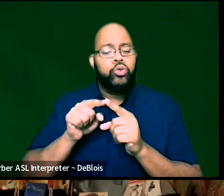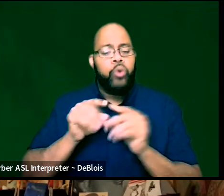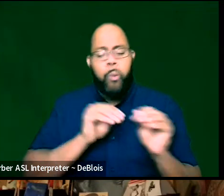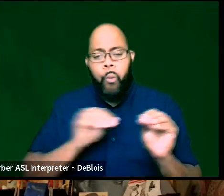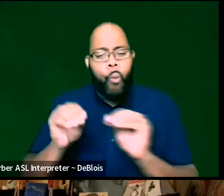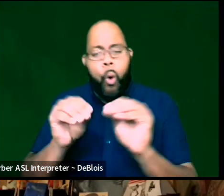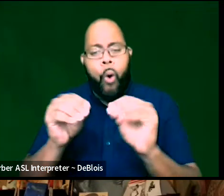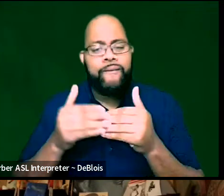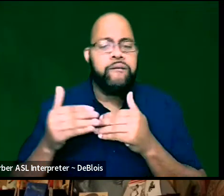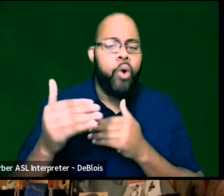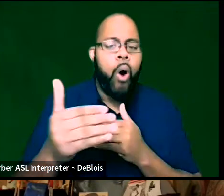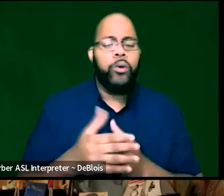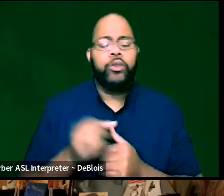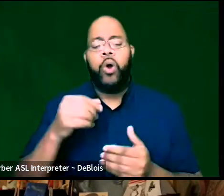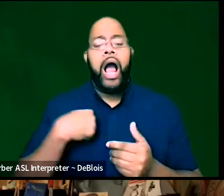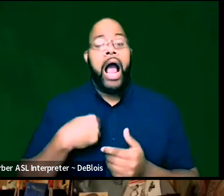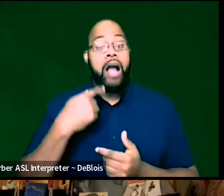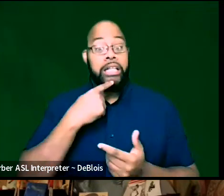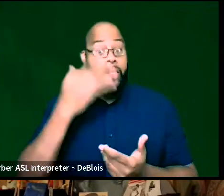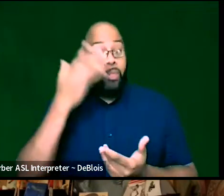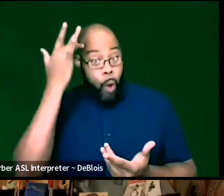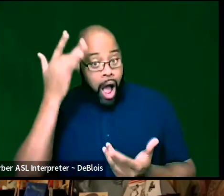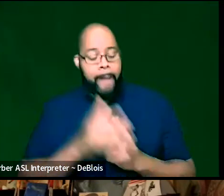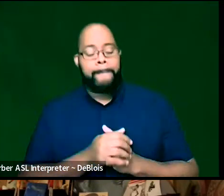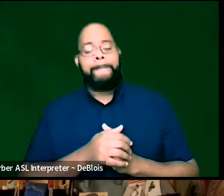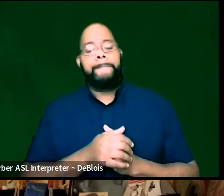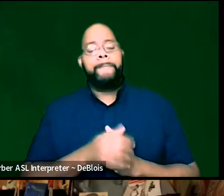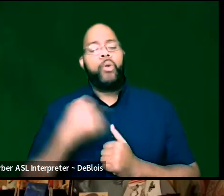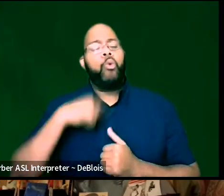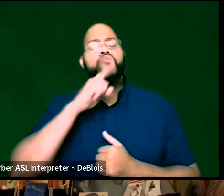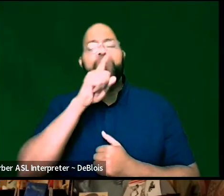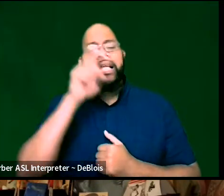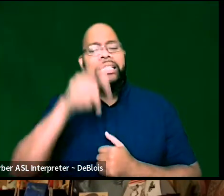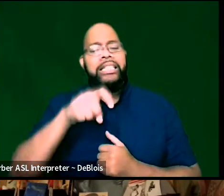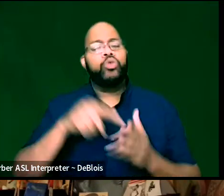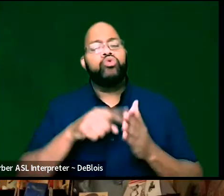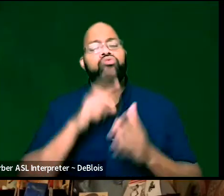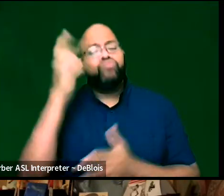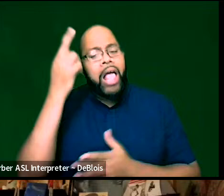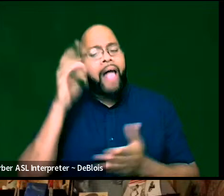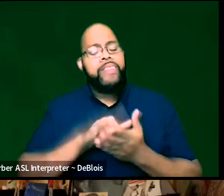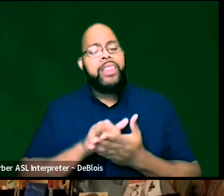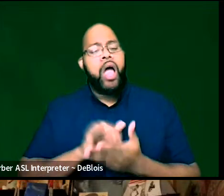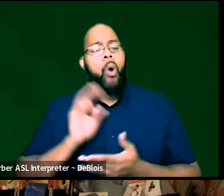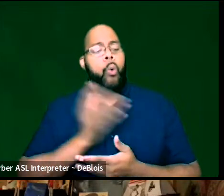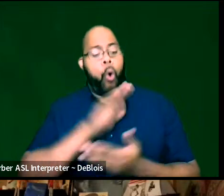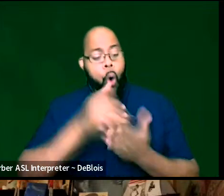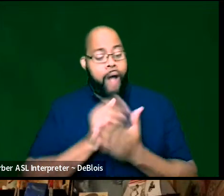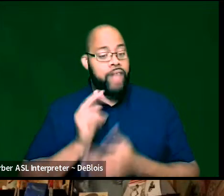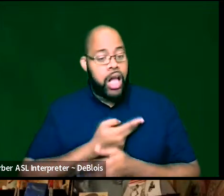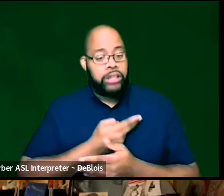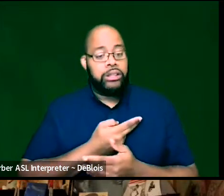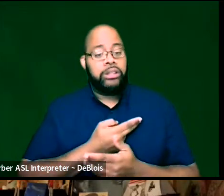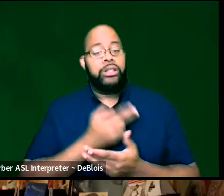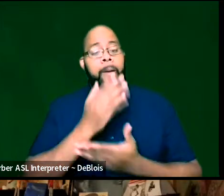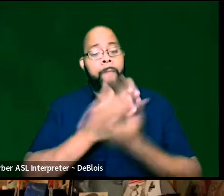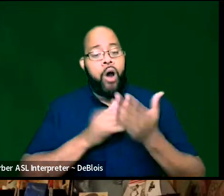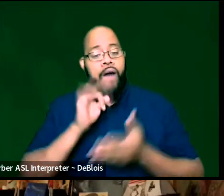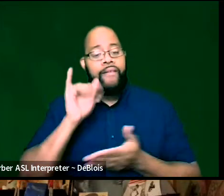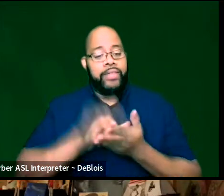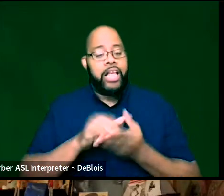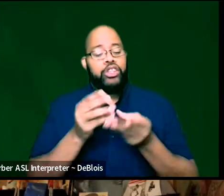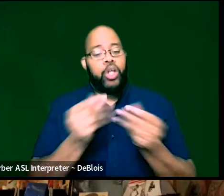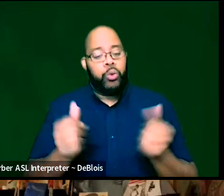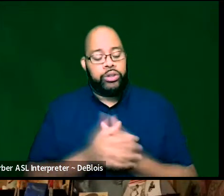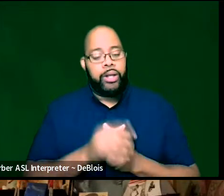movement forward. So I say all that to say that we really need to just realize that we all are a part of the